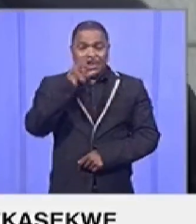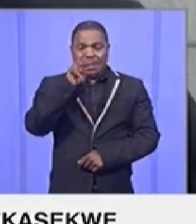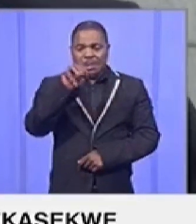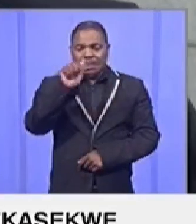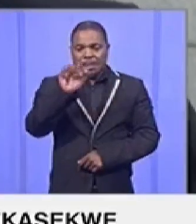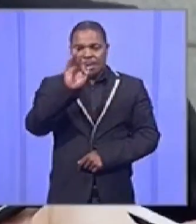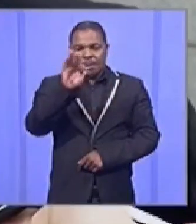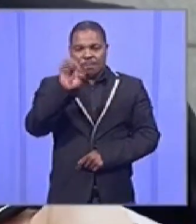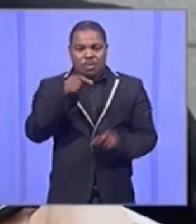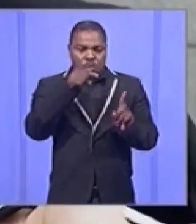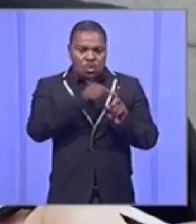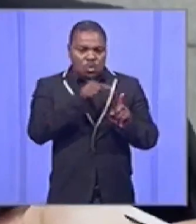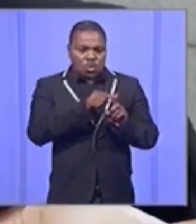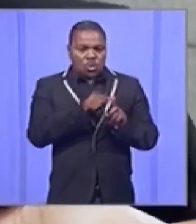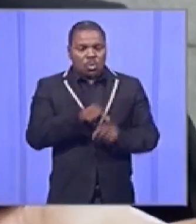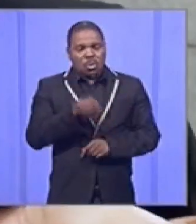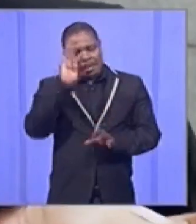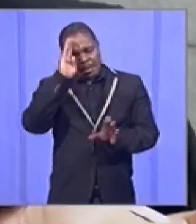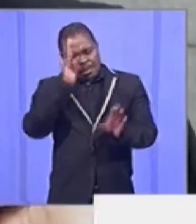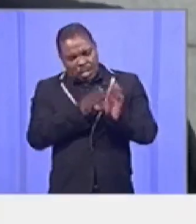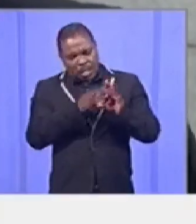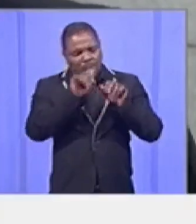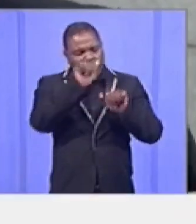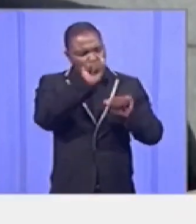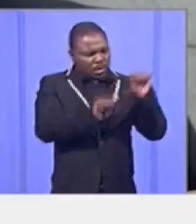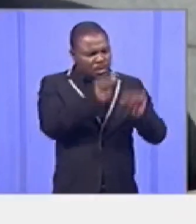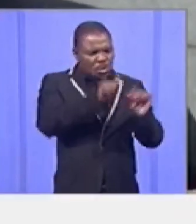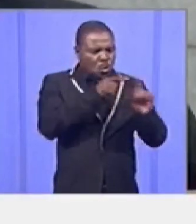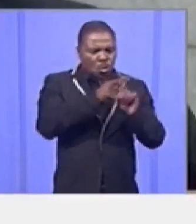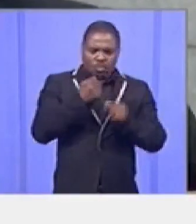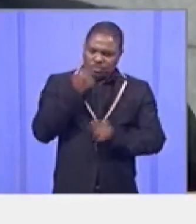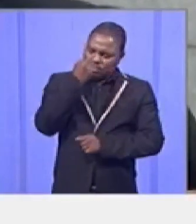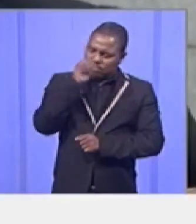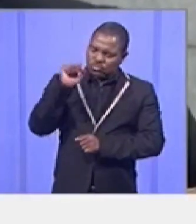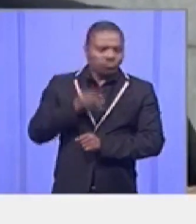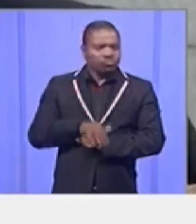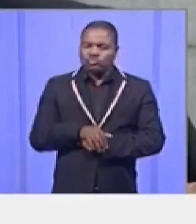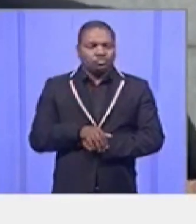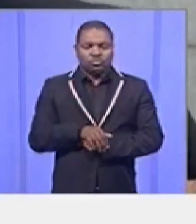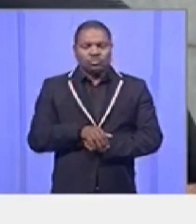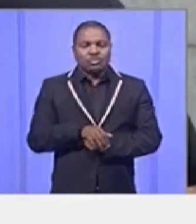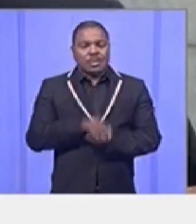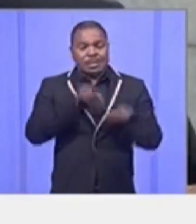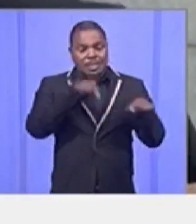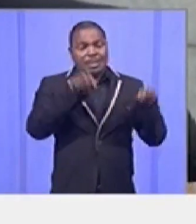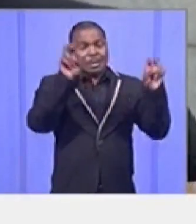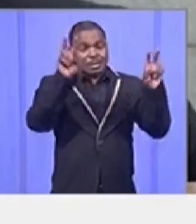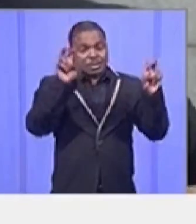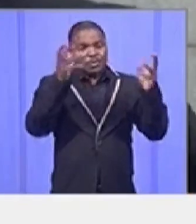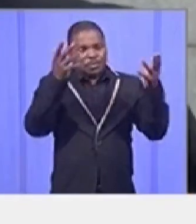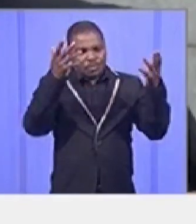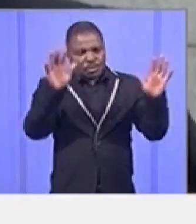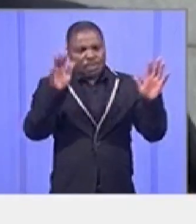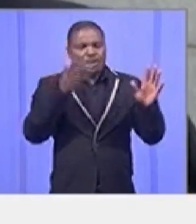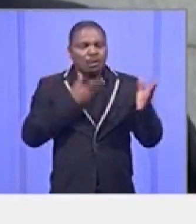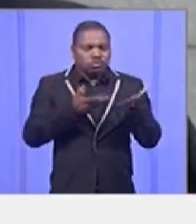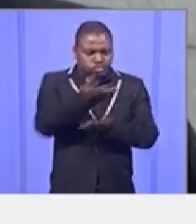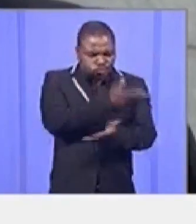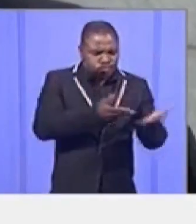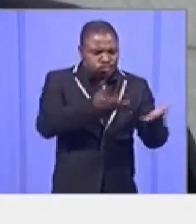not opposed to mental assessment. It's an issue which we dealt with it